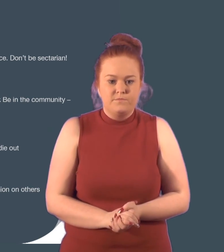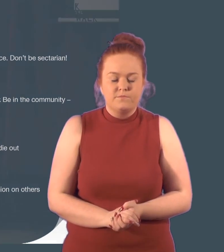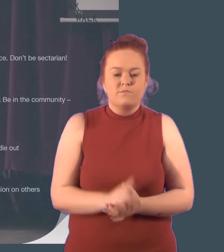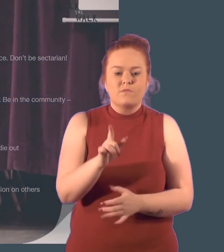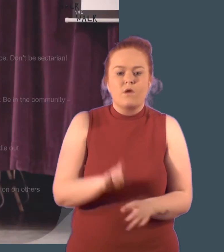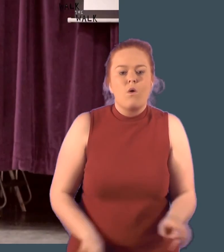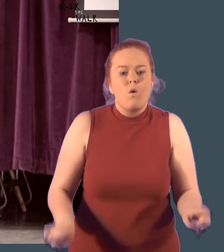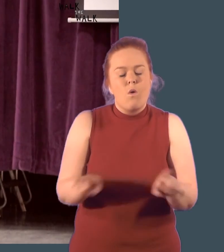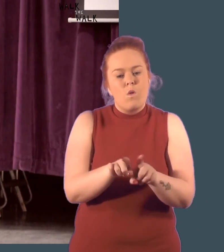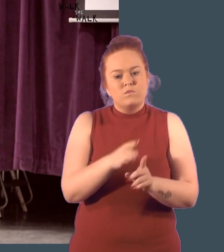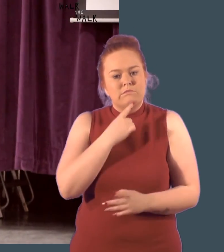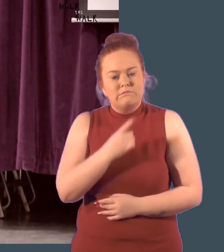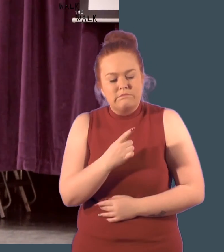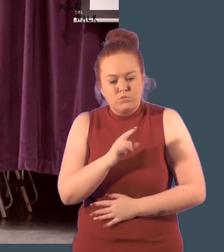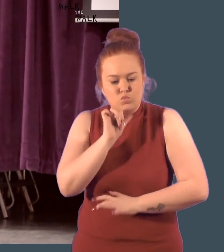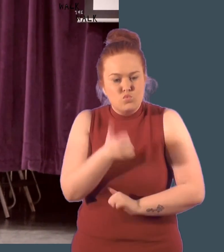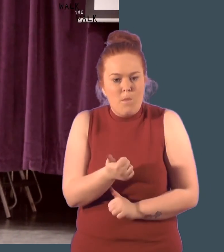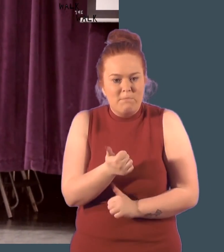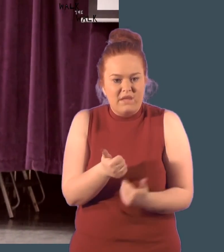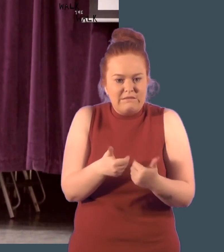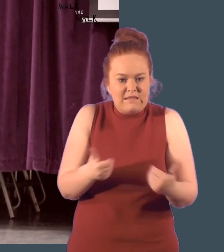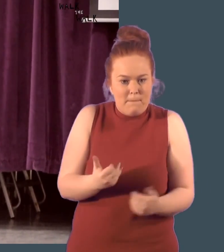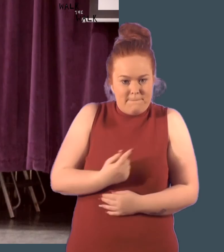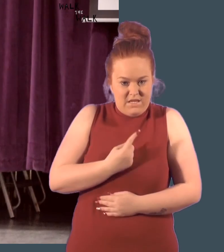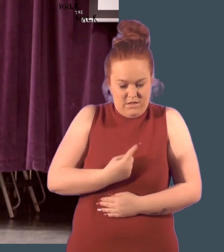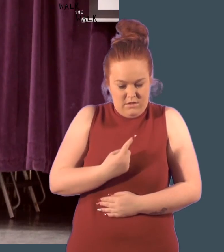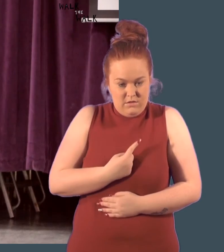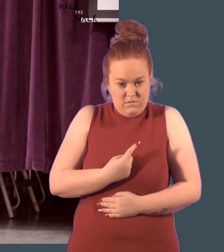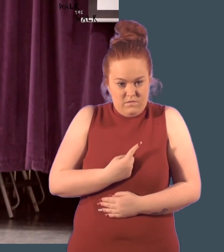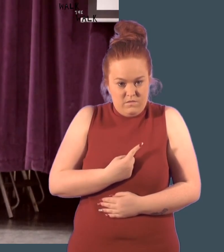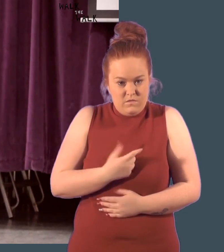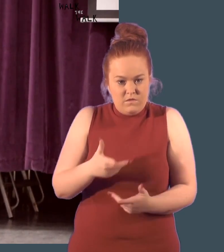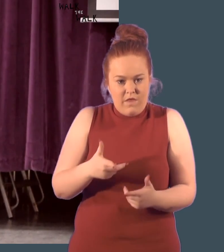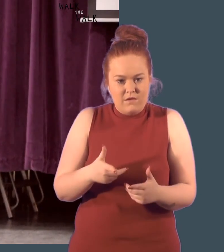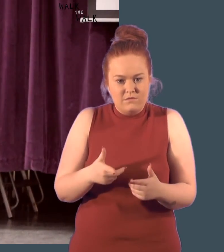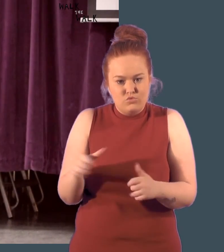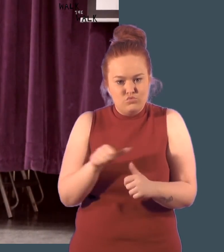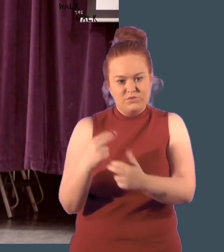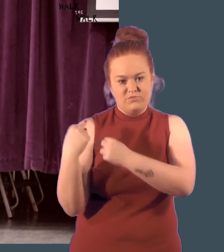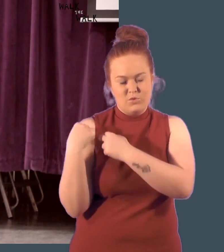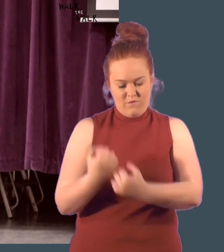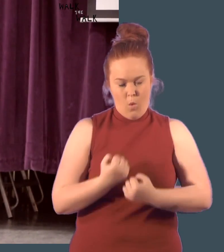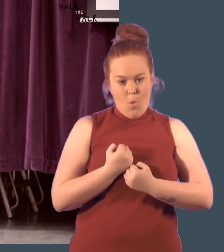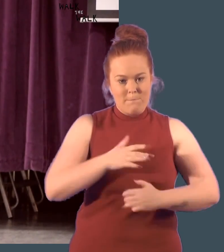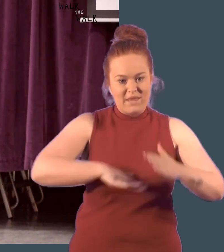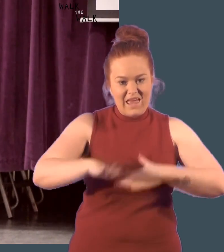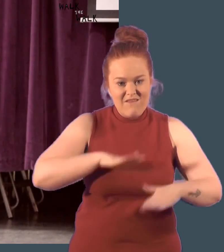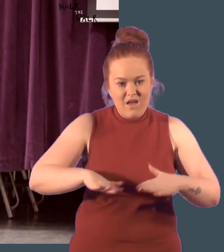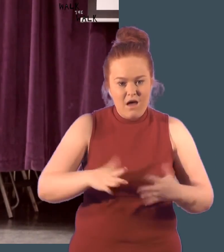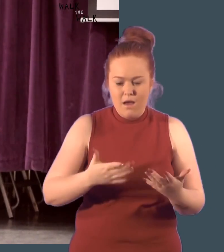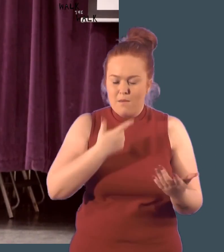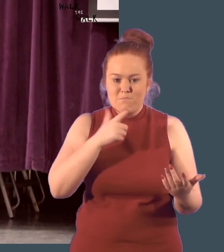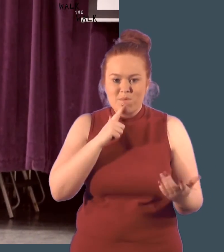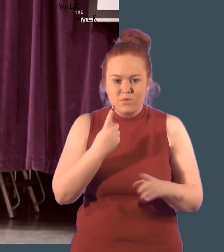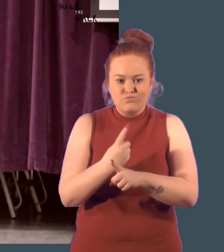don't be sectarian yourself. So that's kind of what you were saying about take responsibility for your own behaviour, and talk to people about it,